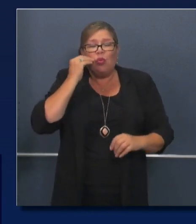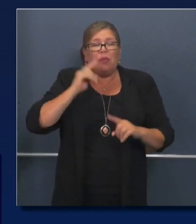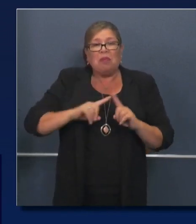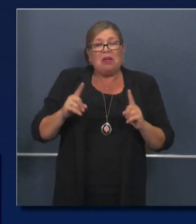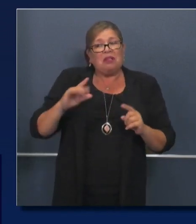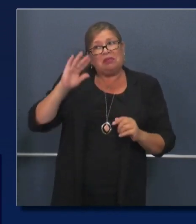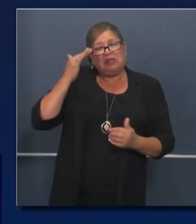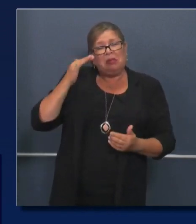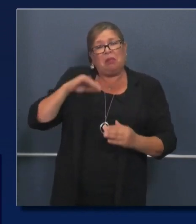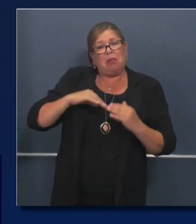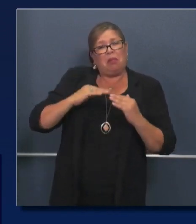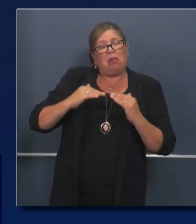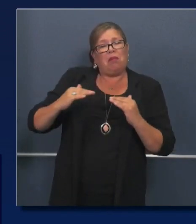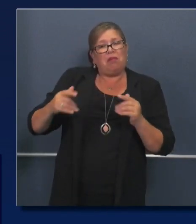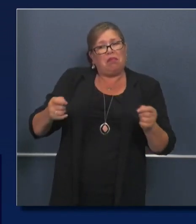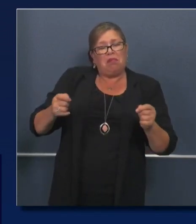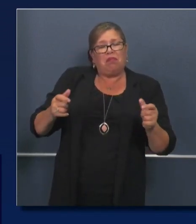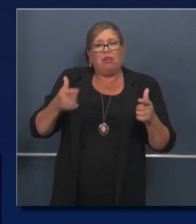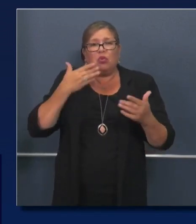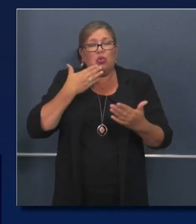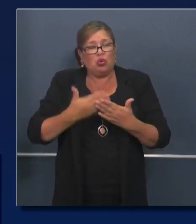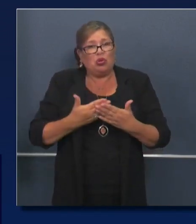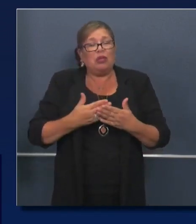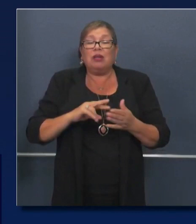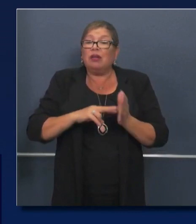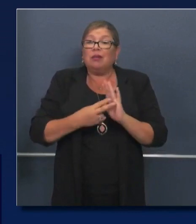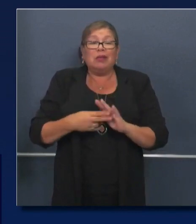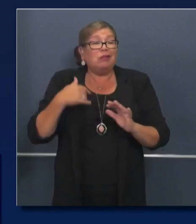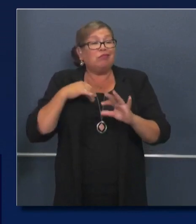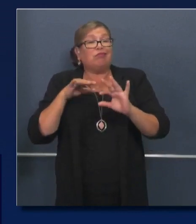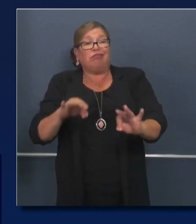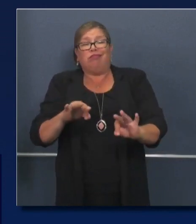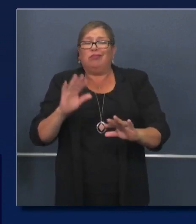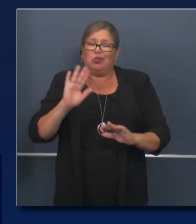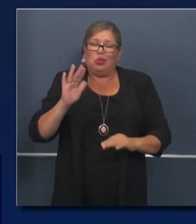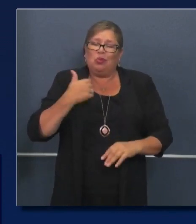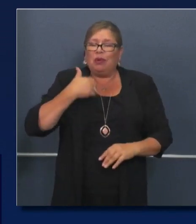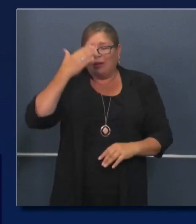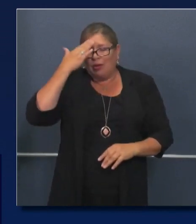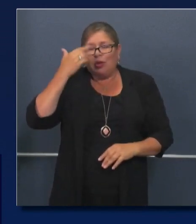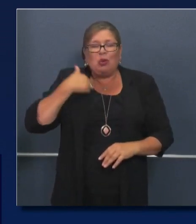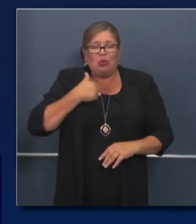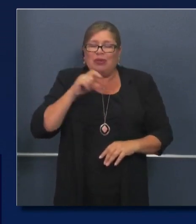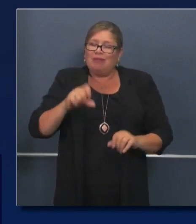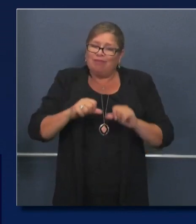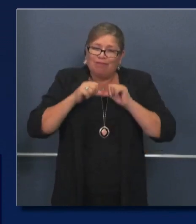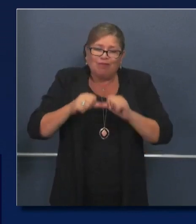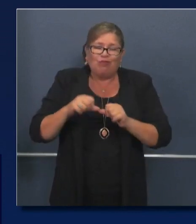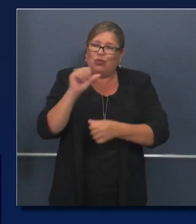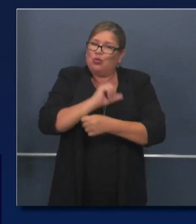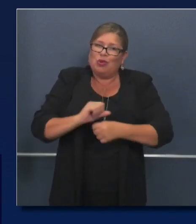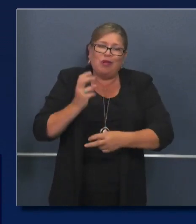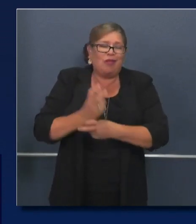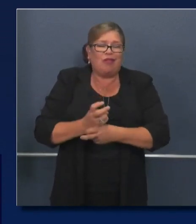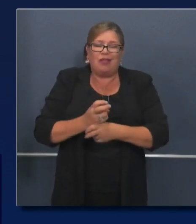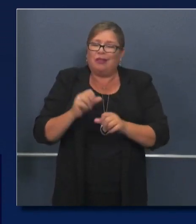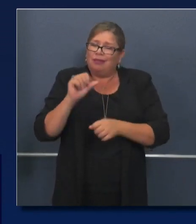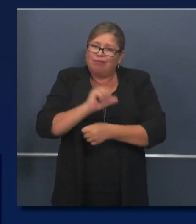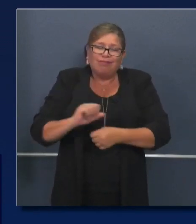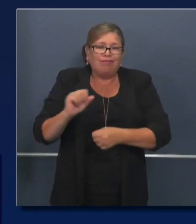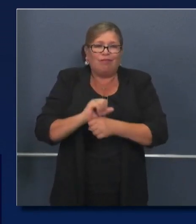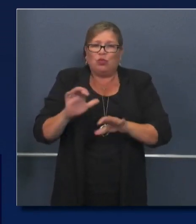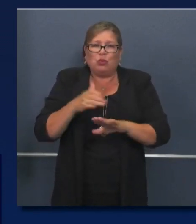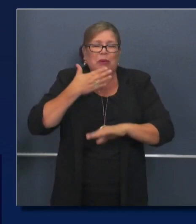naive about the criticism of needing to do more and better. I acknowledge that. We will do more and do better. But I am so proud